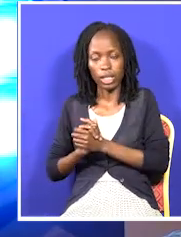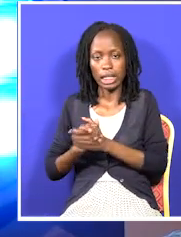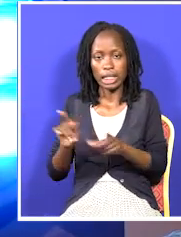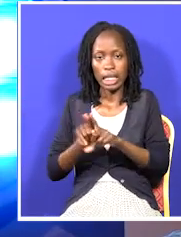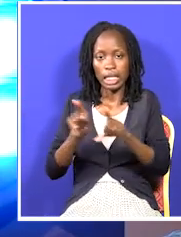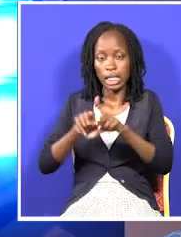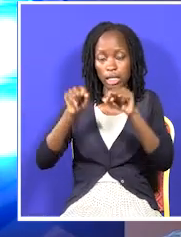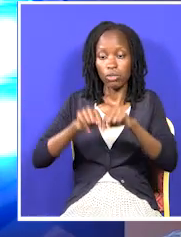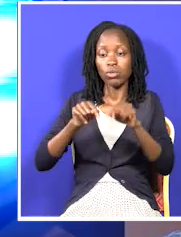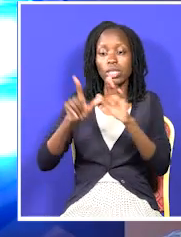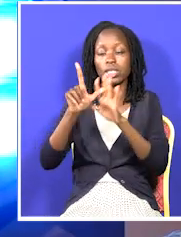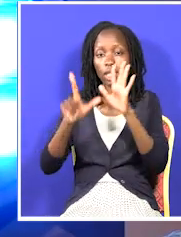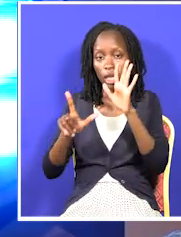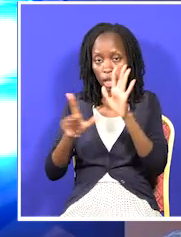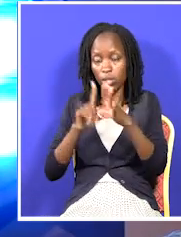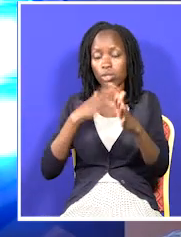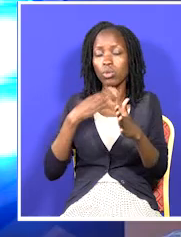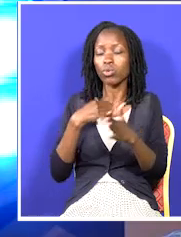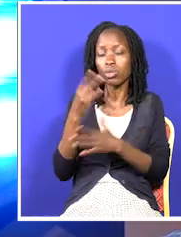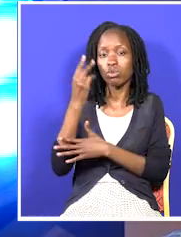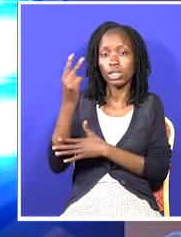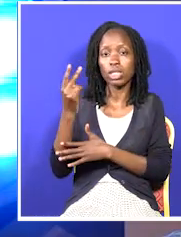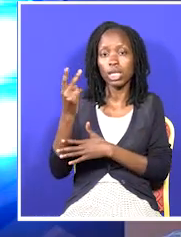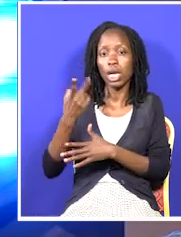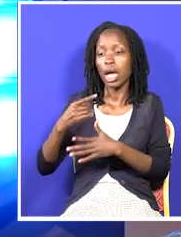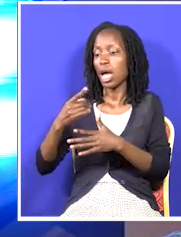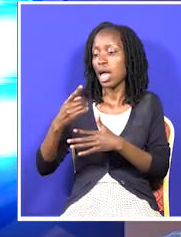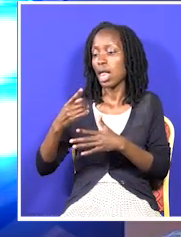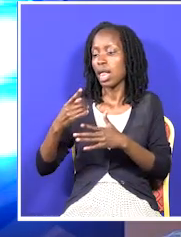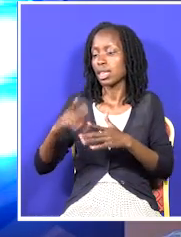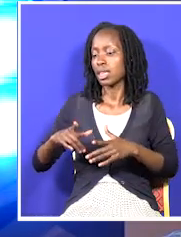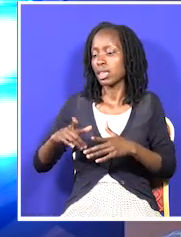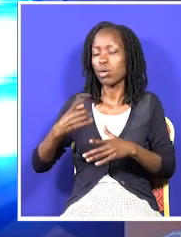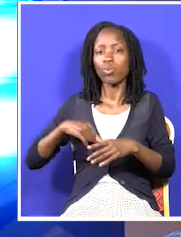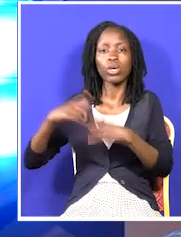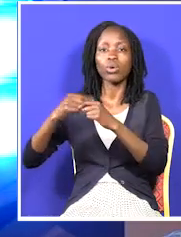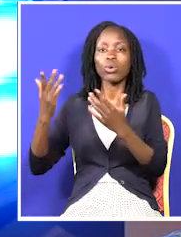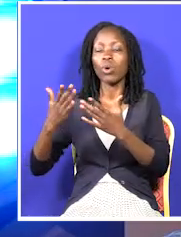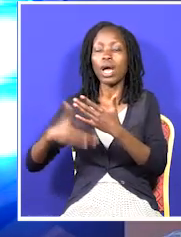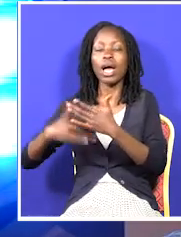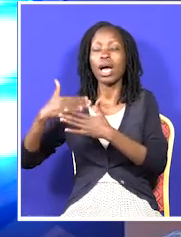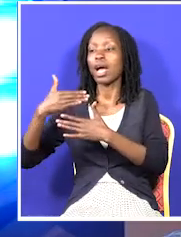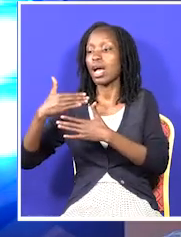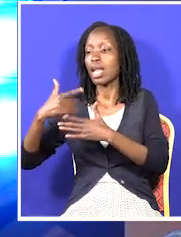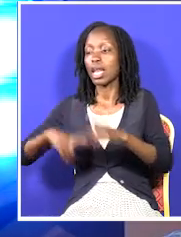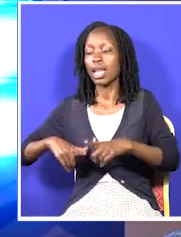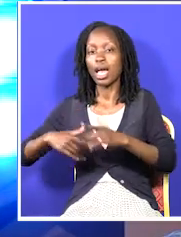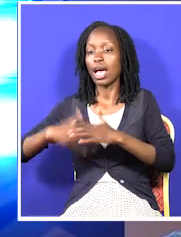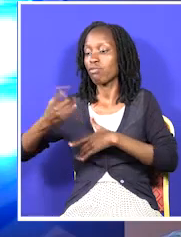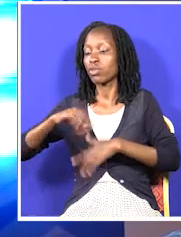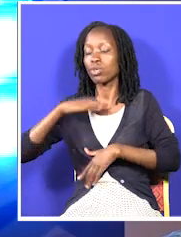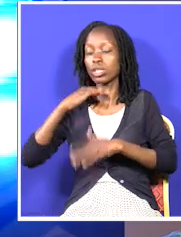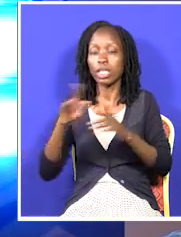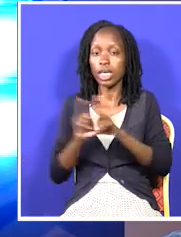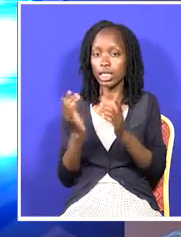therefore, in our today's lesson, we will be looking at our destination. Where are we headed? As the children of God, where are